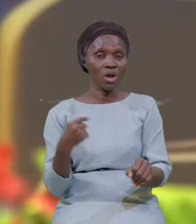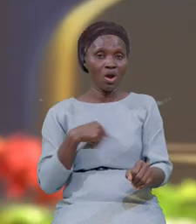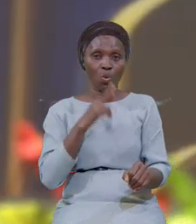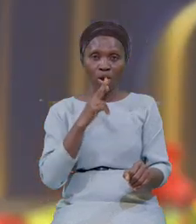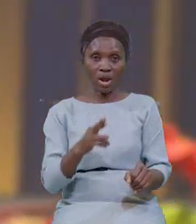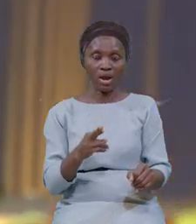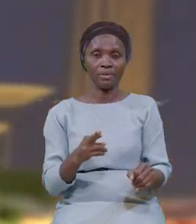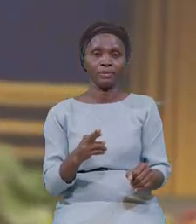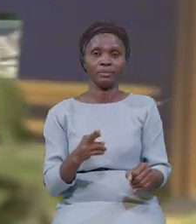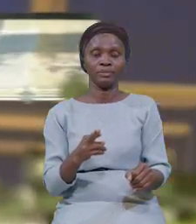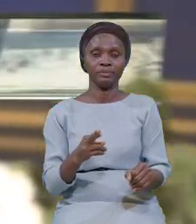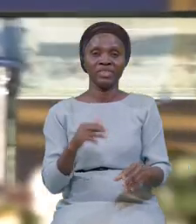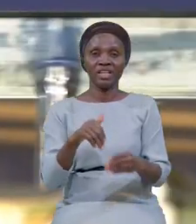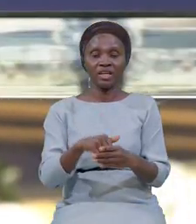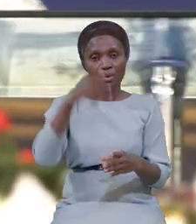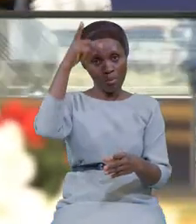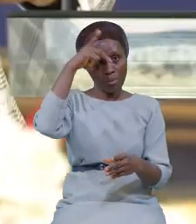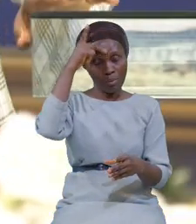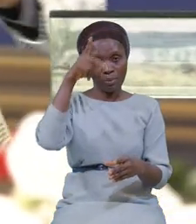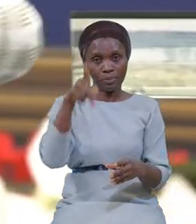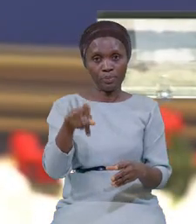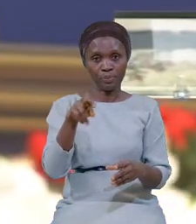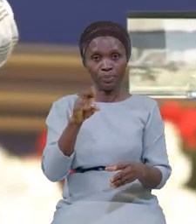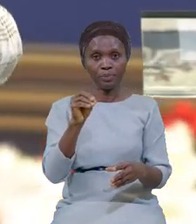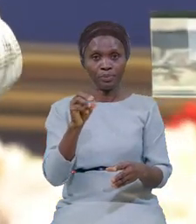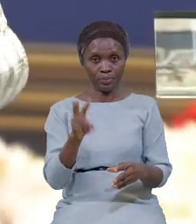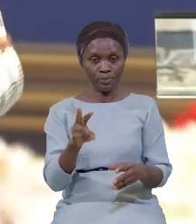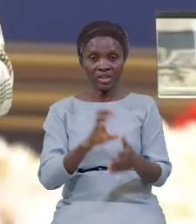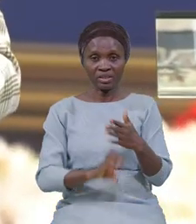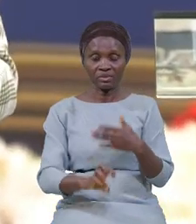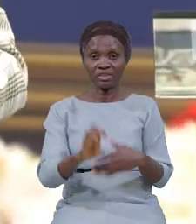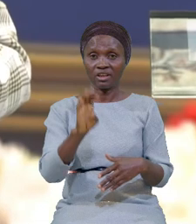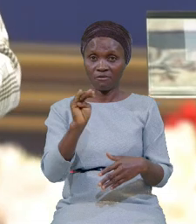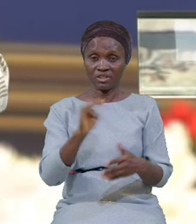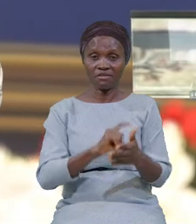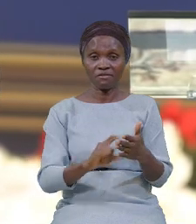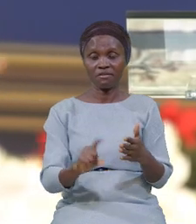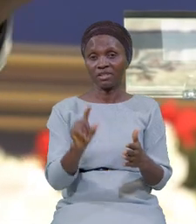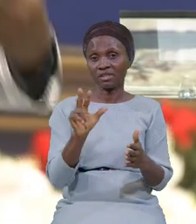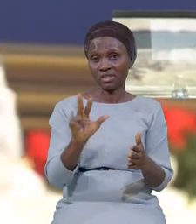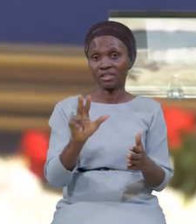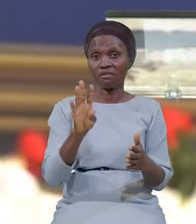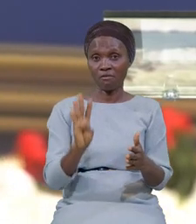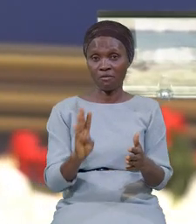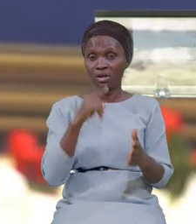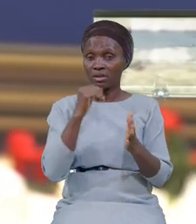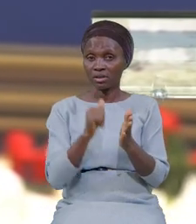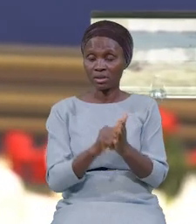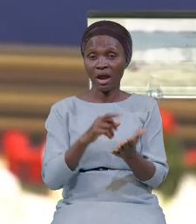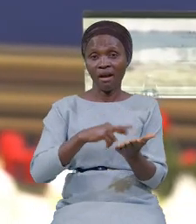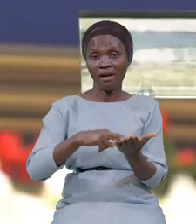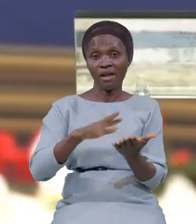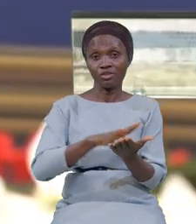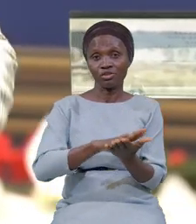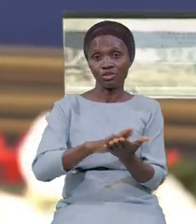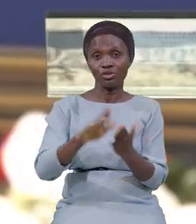in Proverbs chapter 14, verse 34, it says, righteousness exalteth a